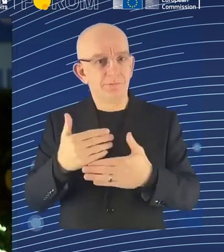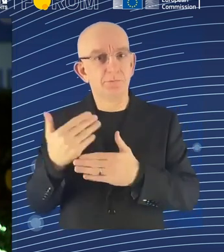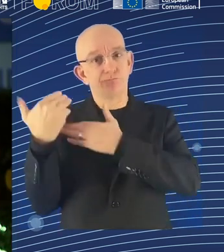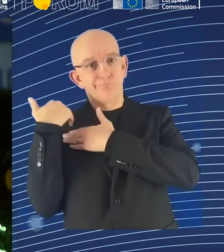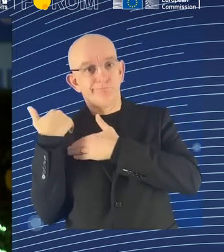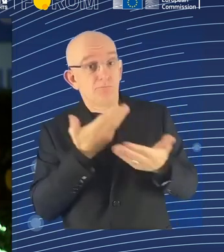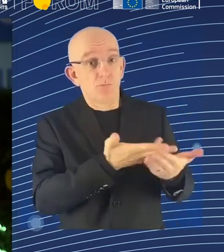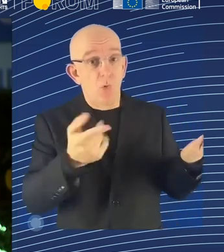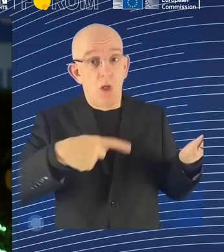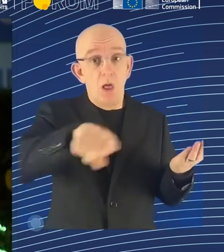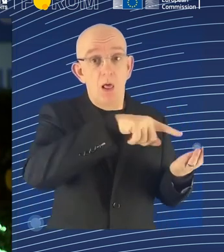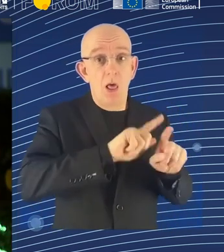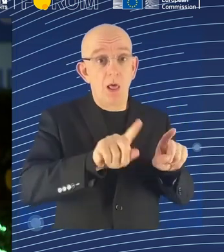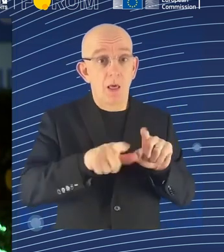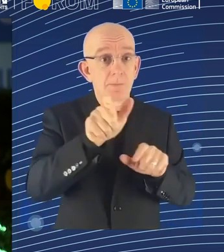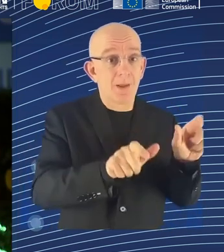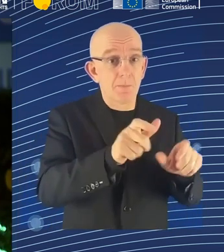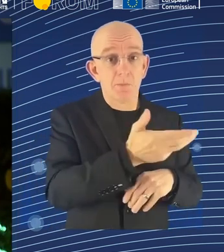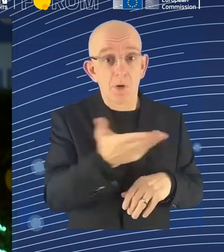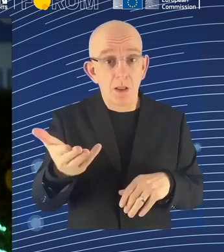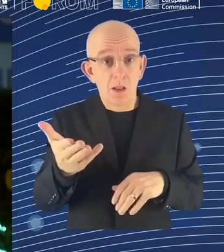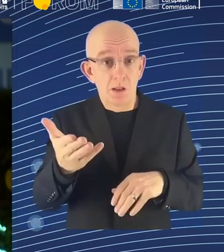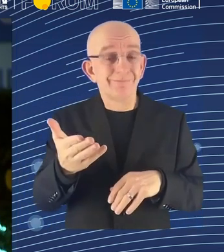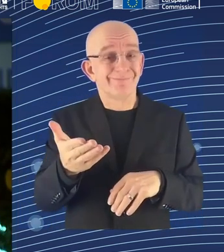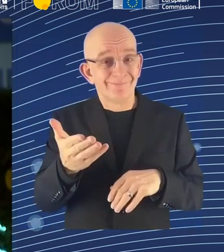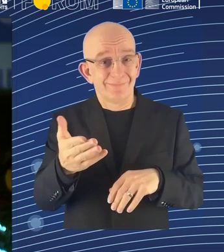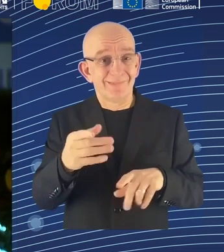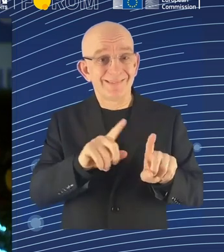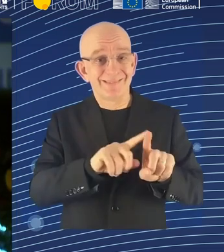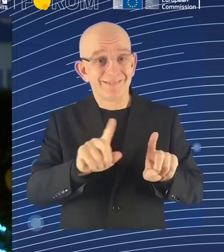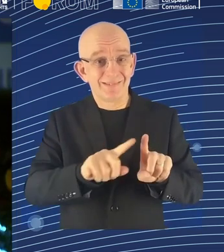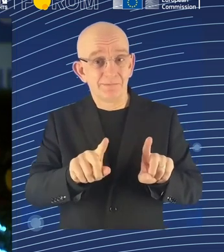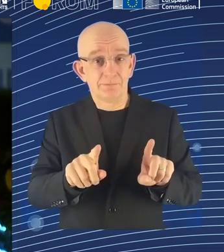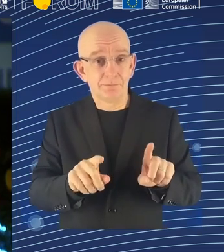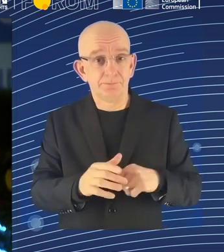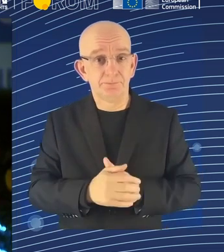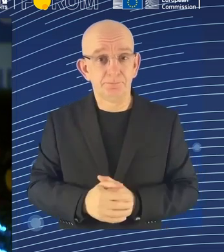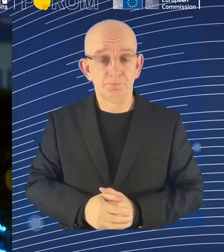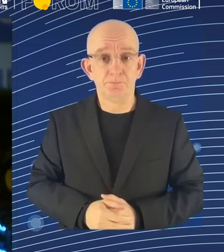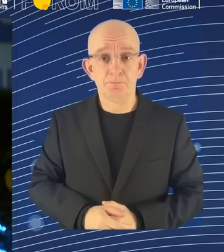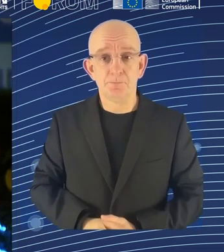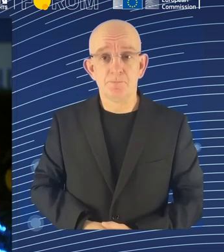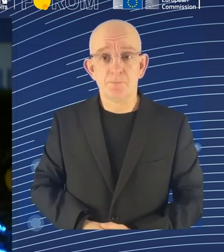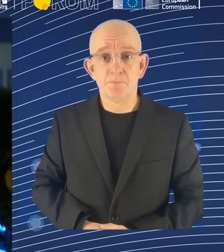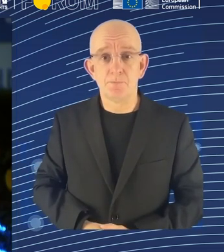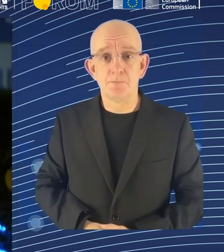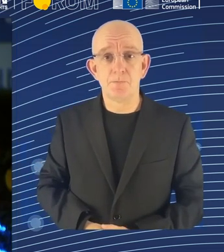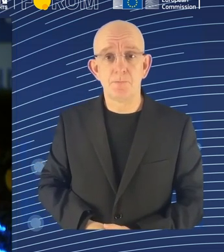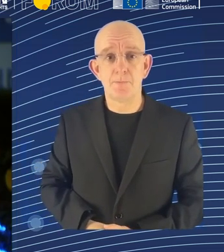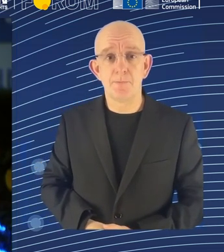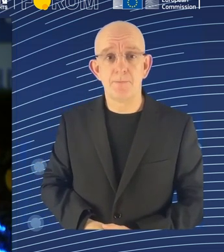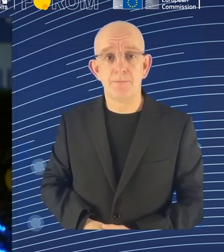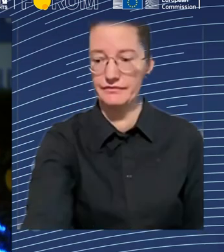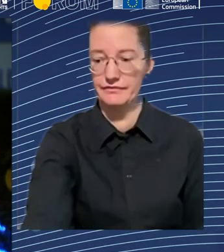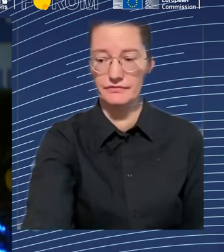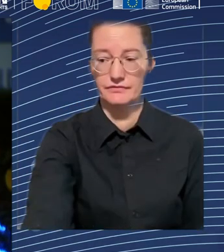responsibilities. Their stakeholders are not ours. I know who my stakeholders are. You, the Parliament, the NGOs, the Council,